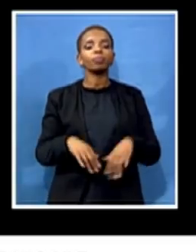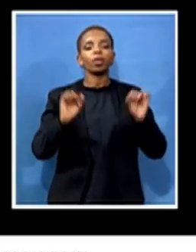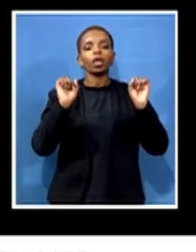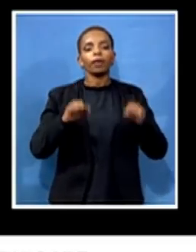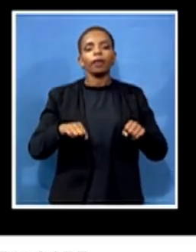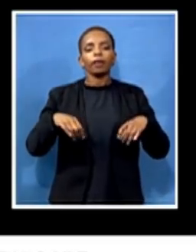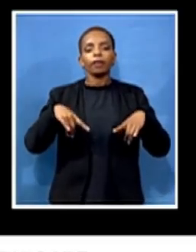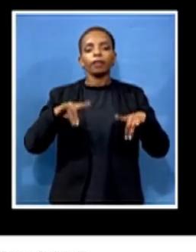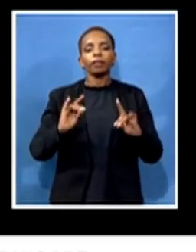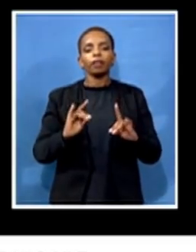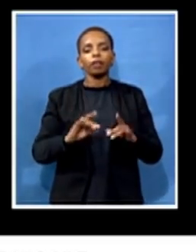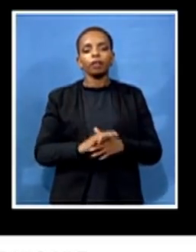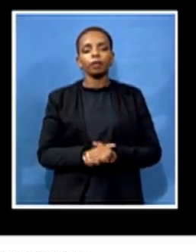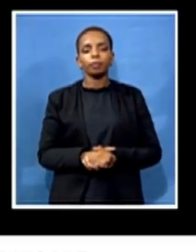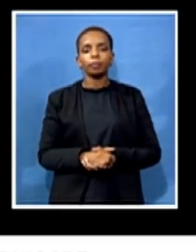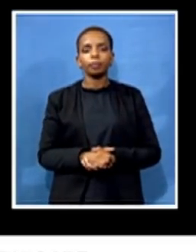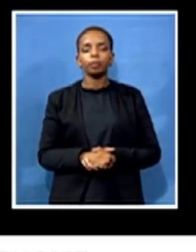Okay. Mikalakis?